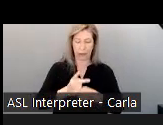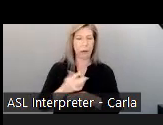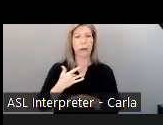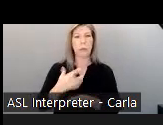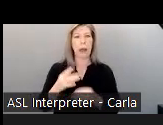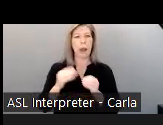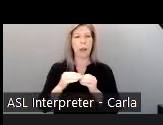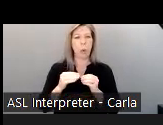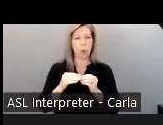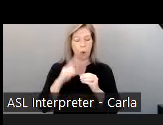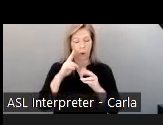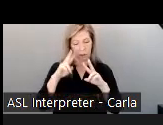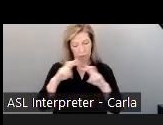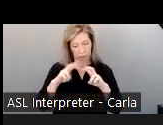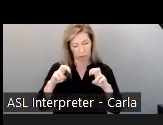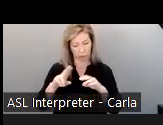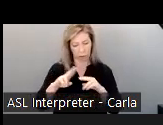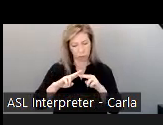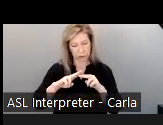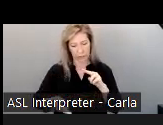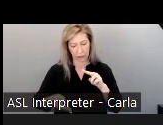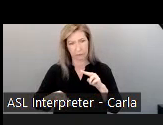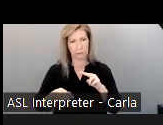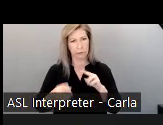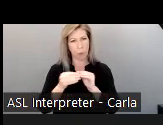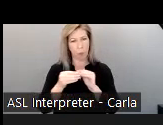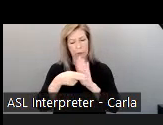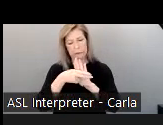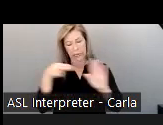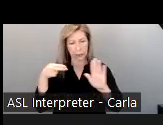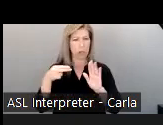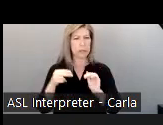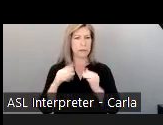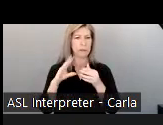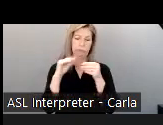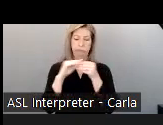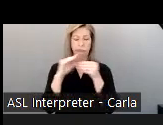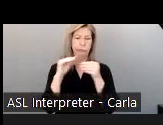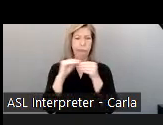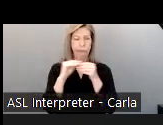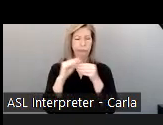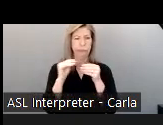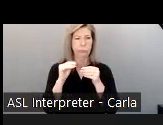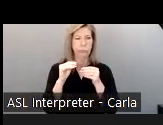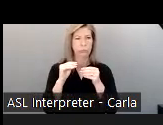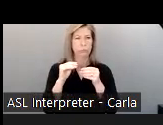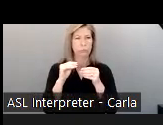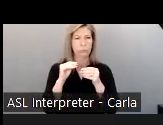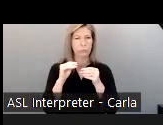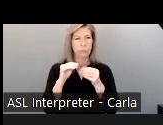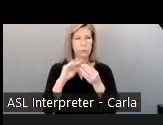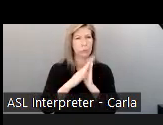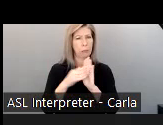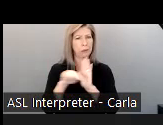diagnostic narrative about ourselves. And we start to really judge ourselves